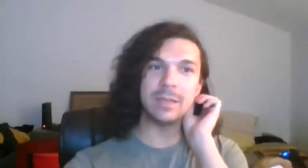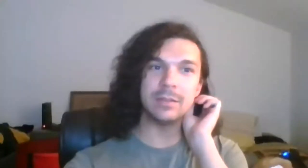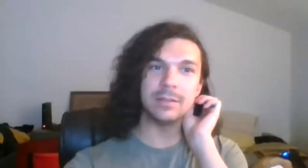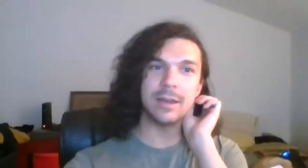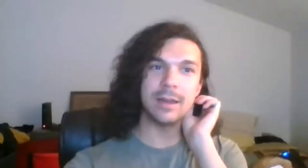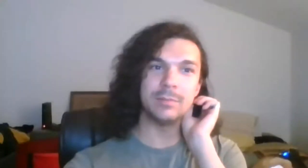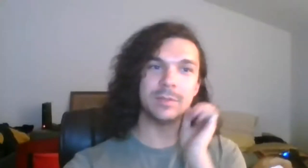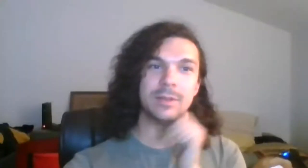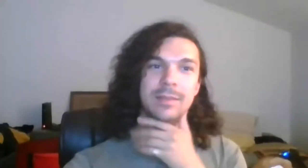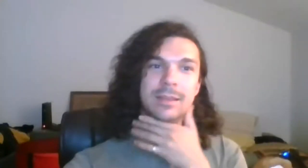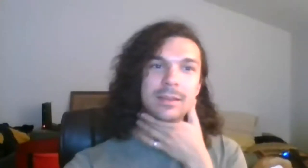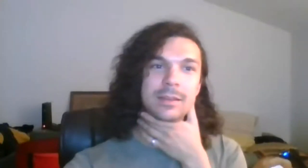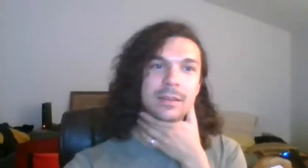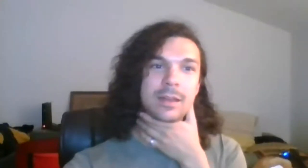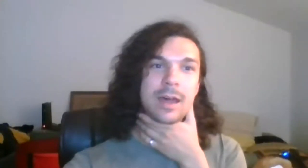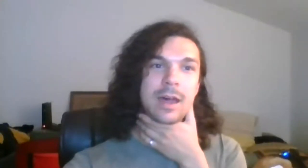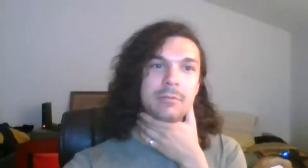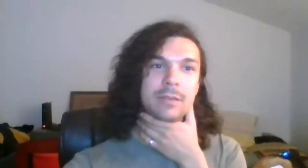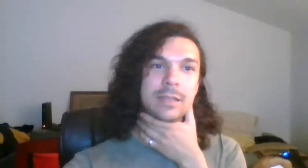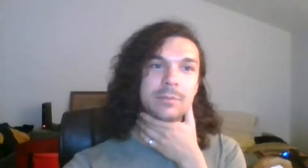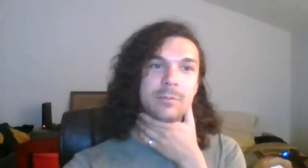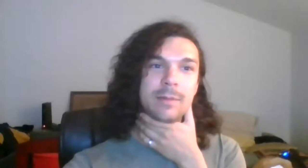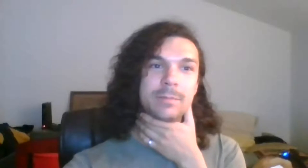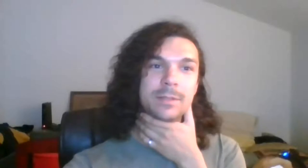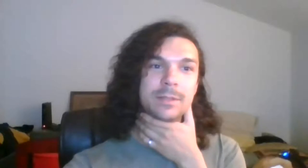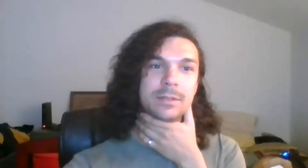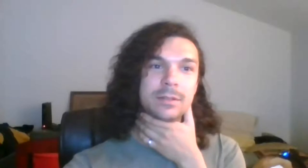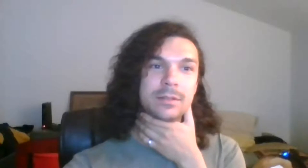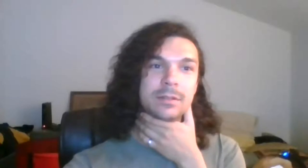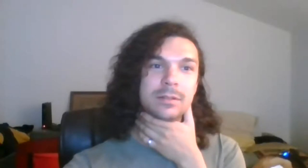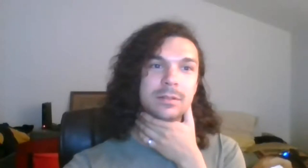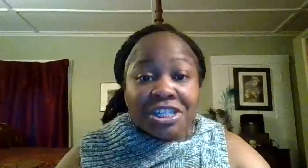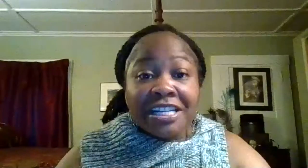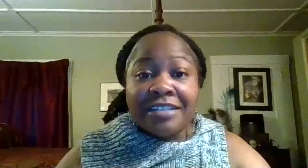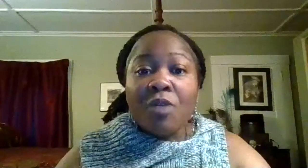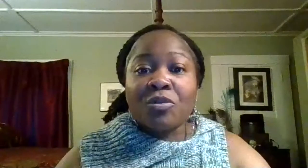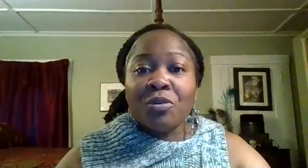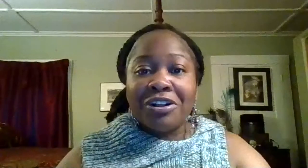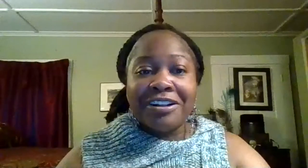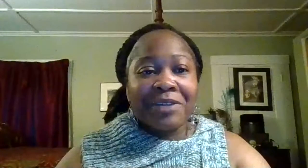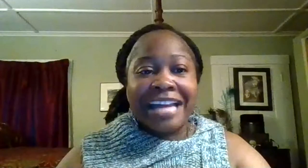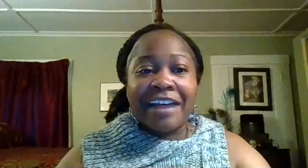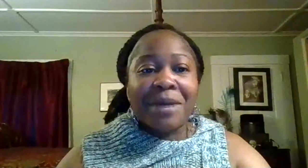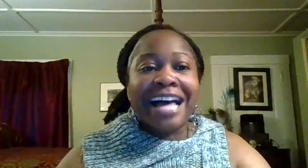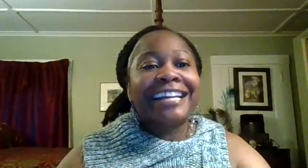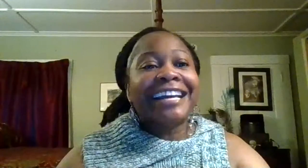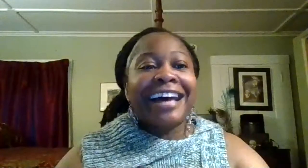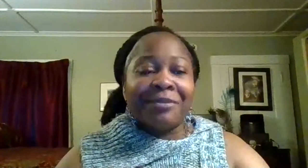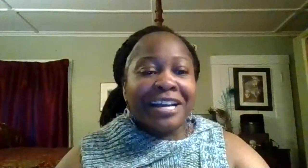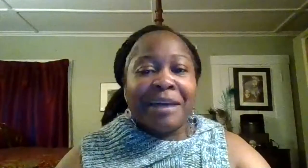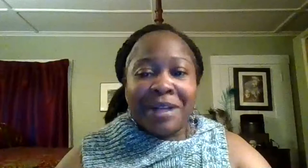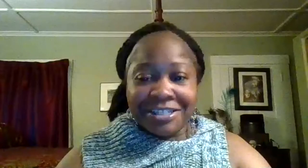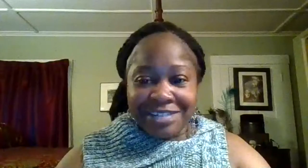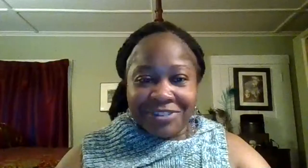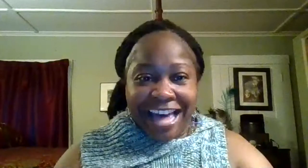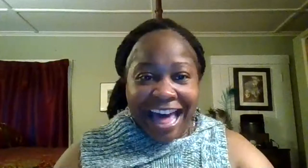came in. Oh, she did. Irene Webster. Oh, she did. Oh, cool. Okay, never mind. Irene,